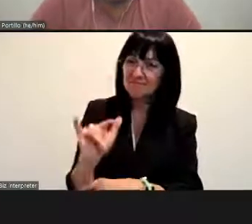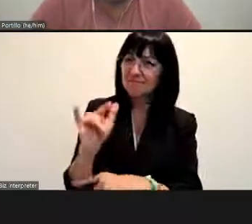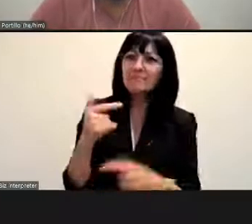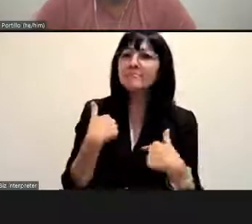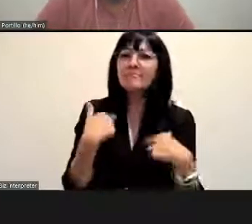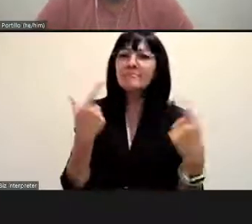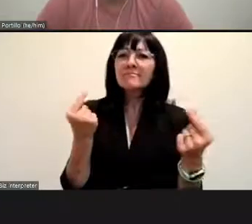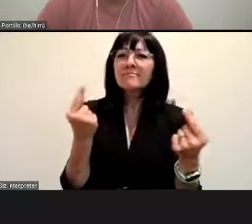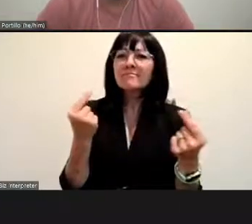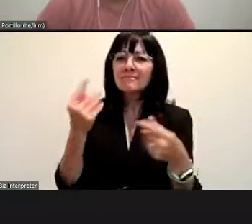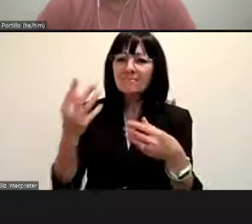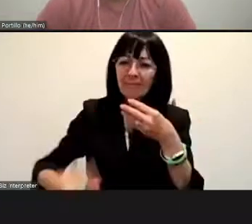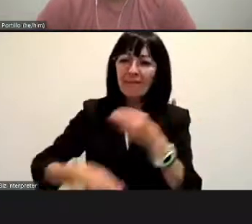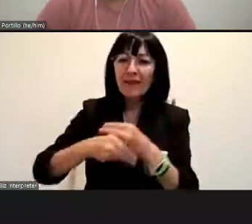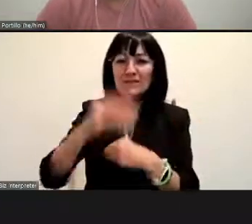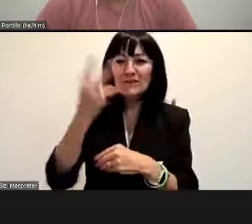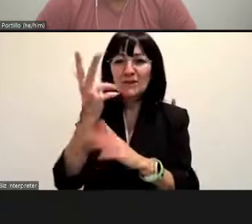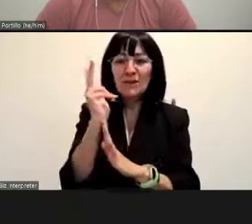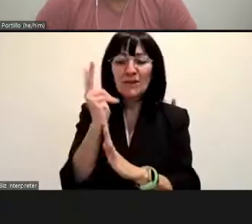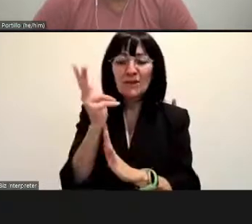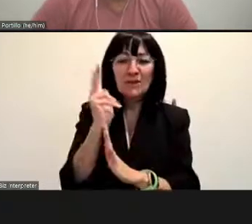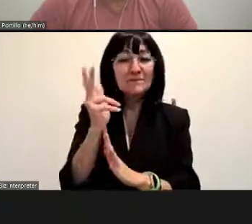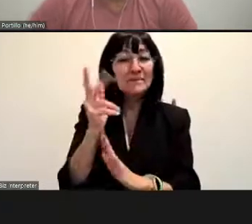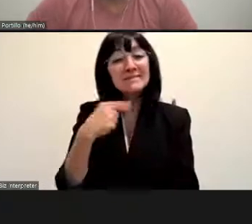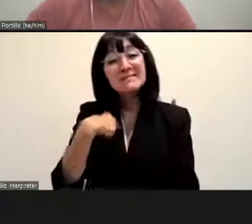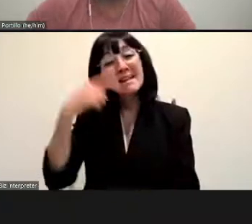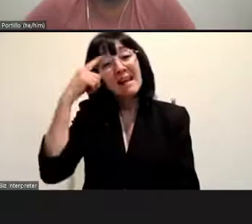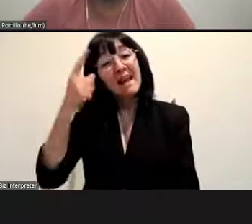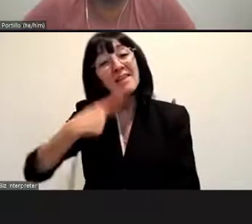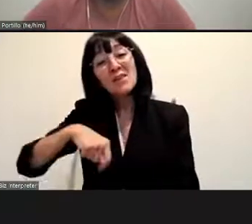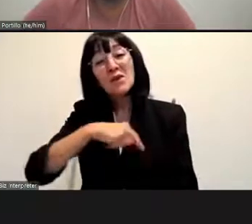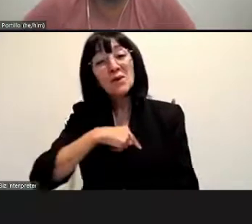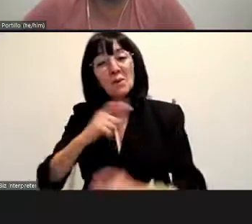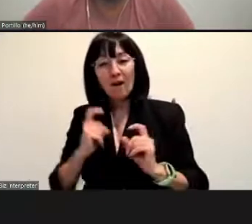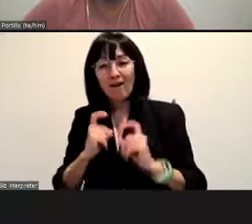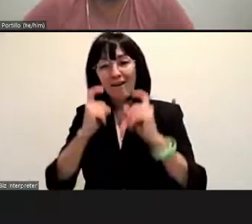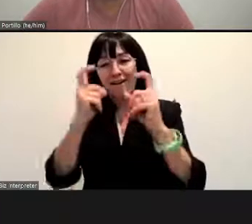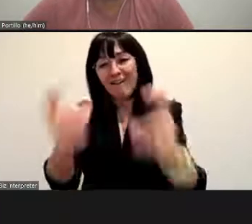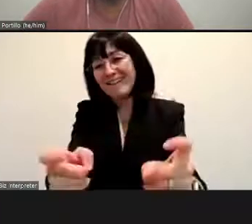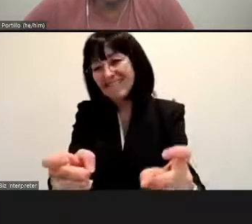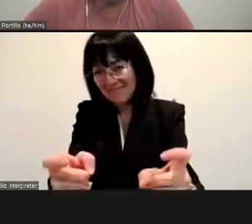what do we do with the extra three minutes? I think we can just say we're gifting back 3 minutes.